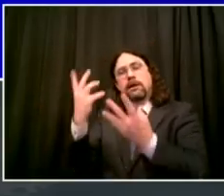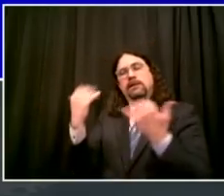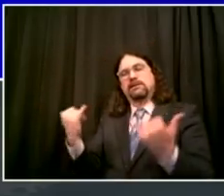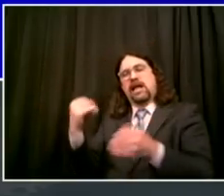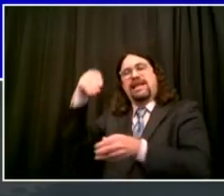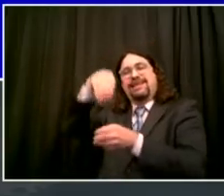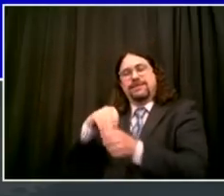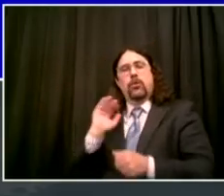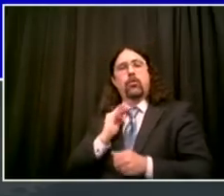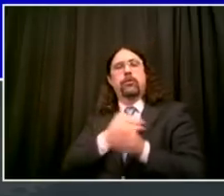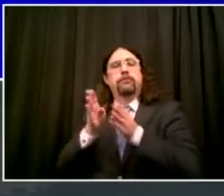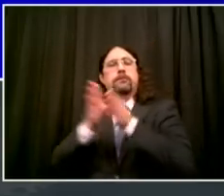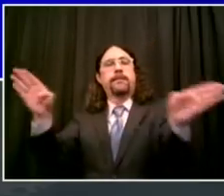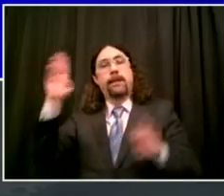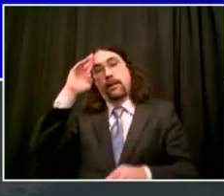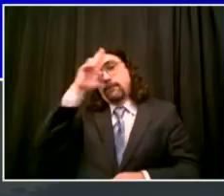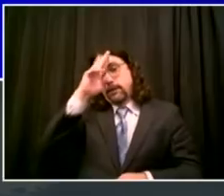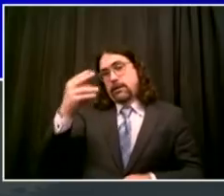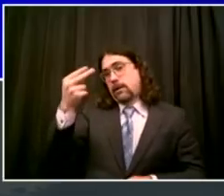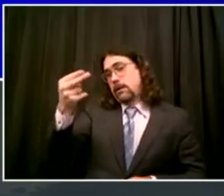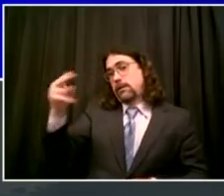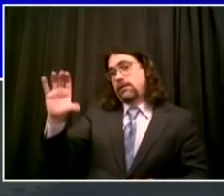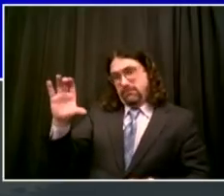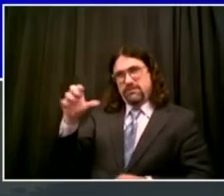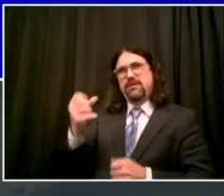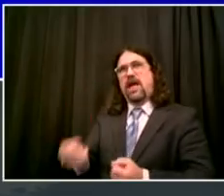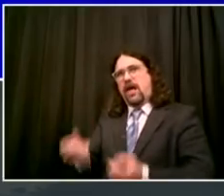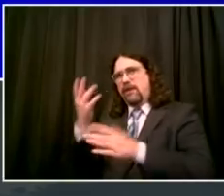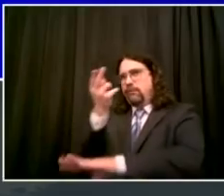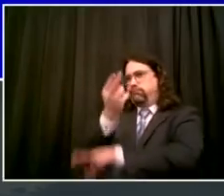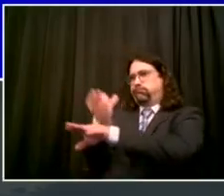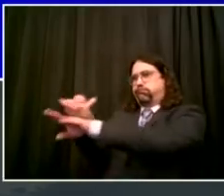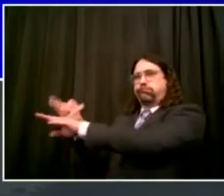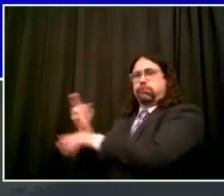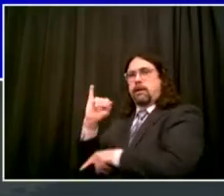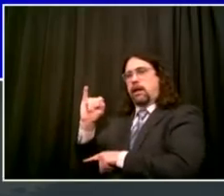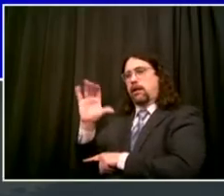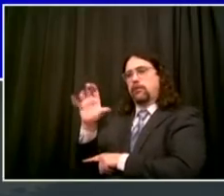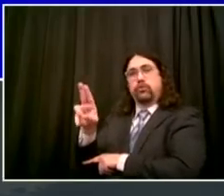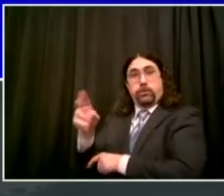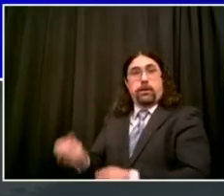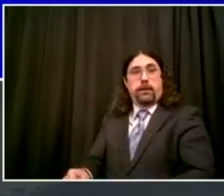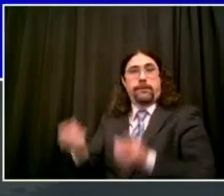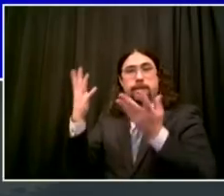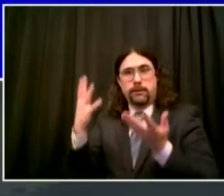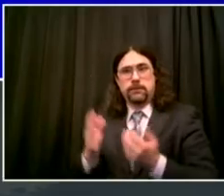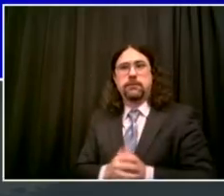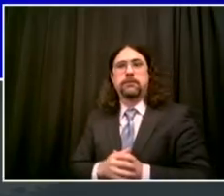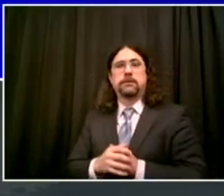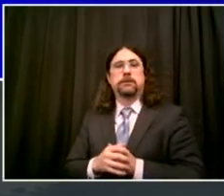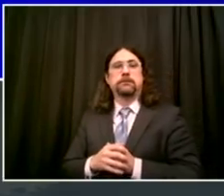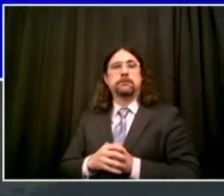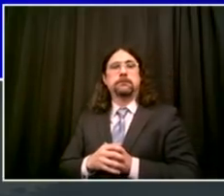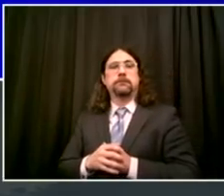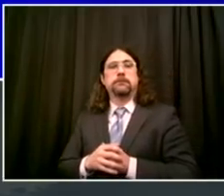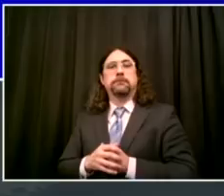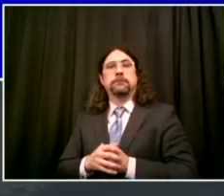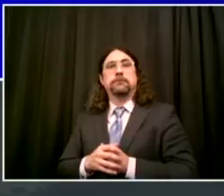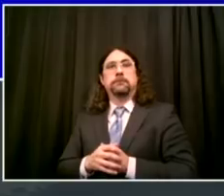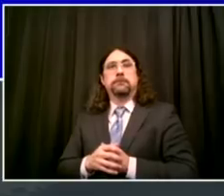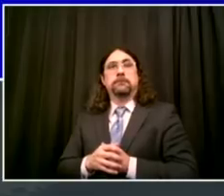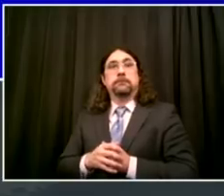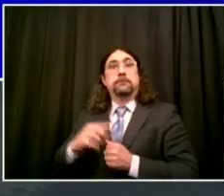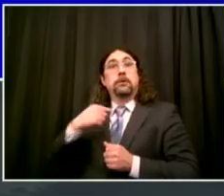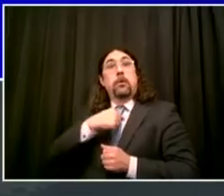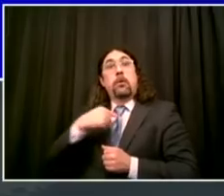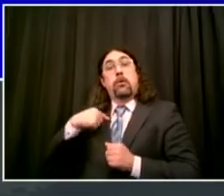375. Now, that's a level. If we're below that level, we're certain we can handle anything that's thrown at us. A lot of work is